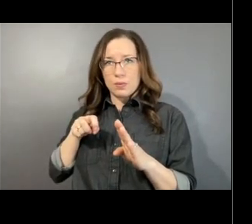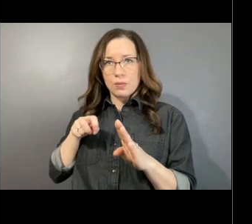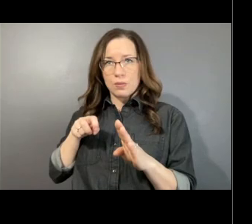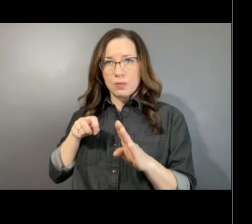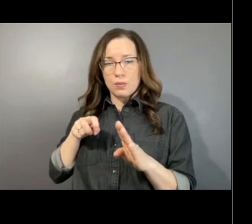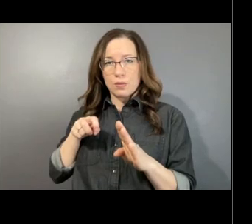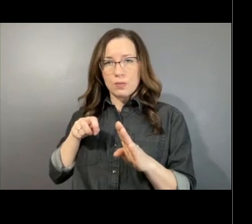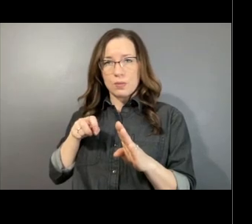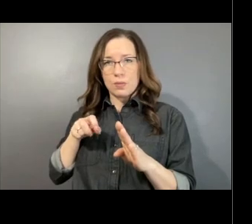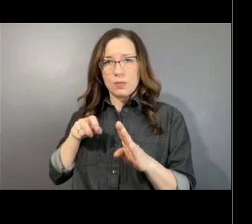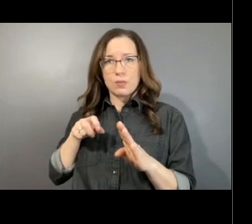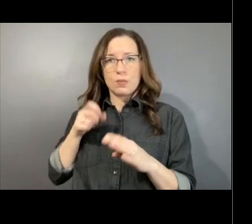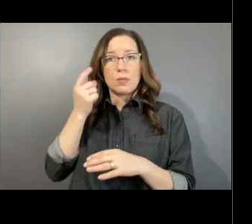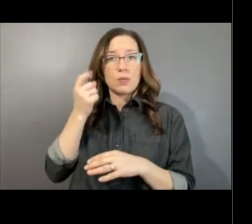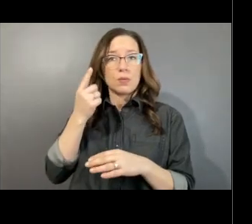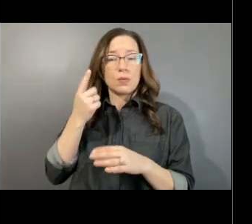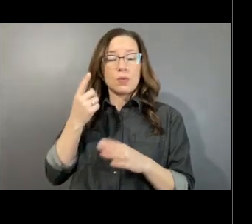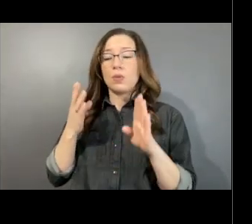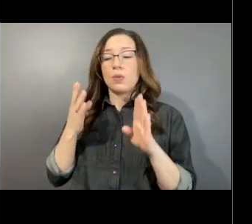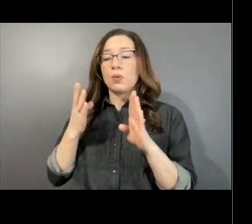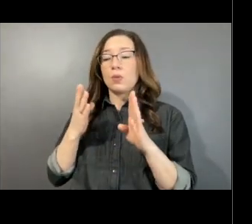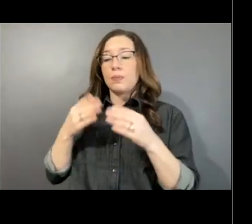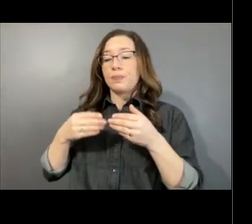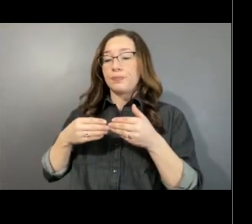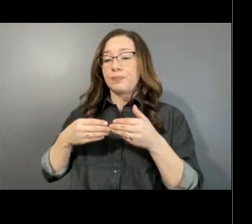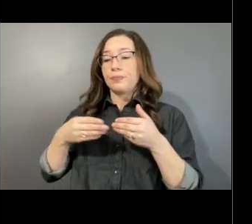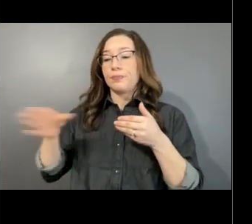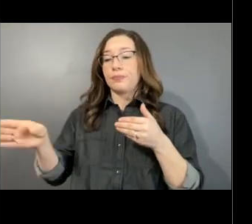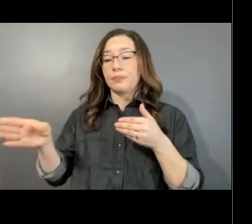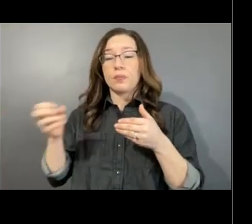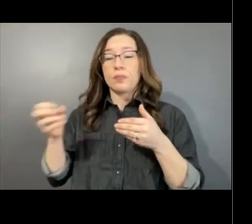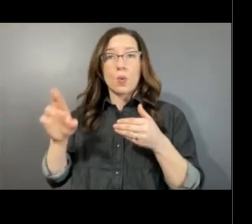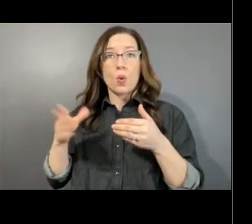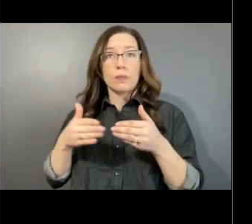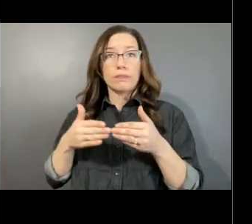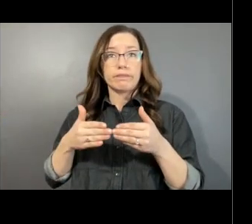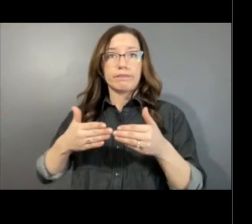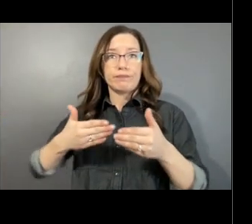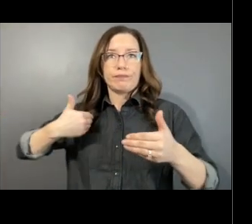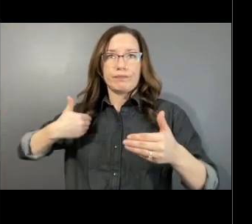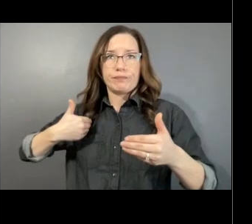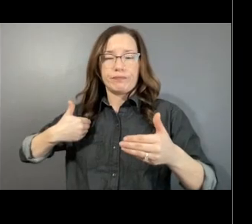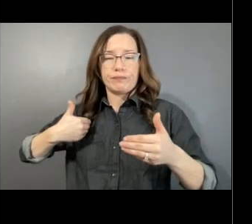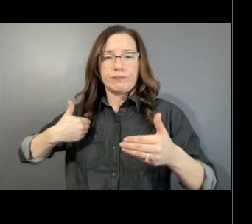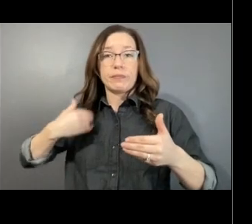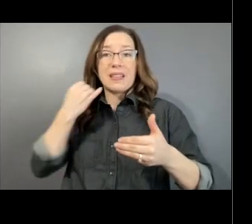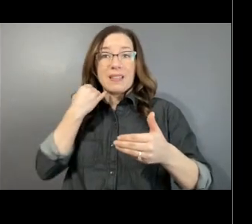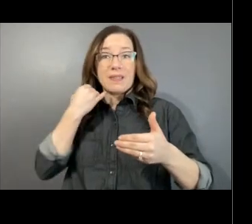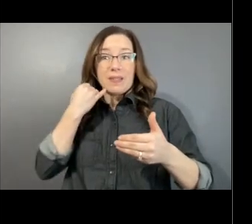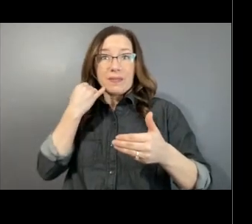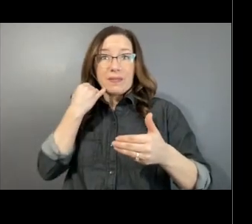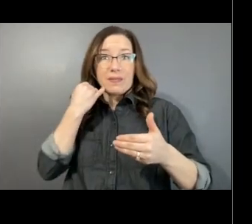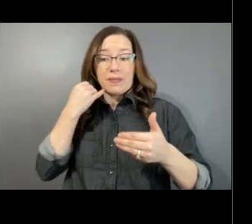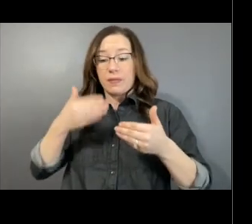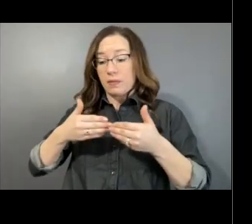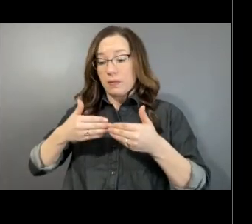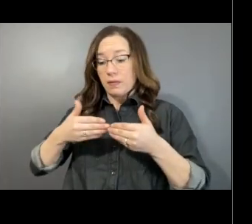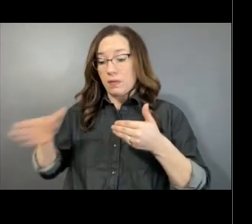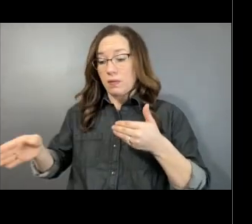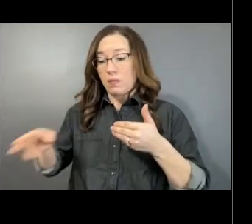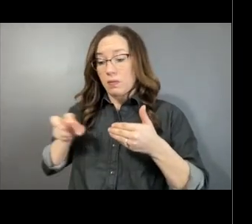The door could swing into or out of the pantry, but if it swings into the